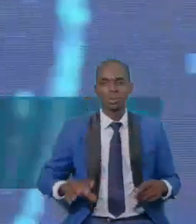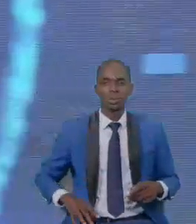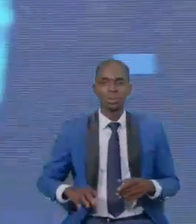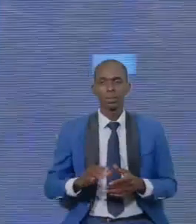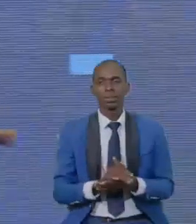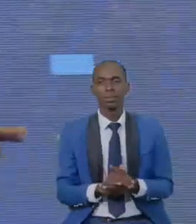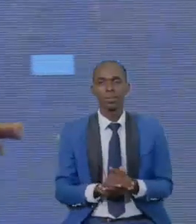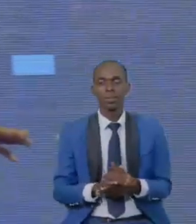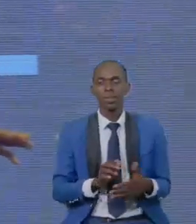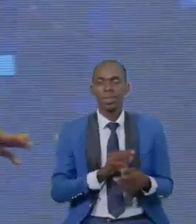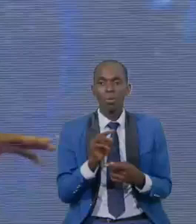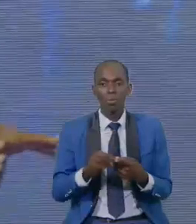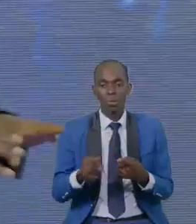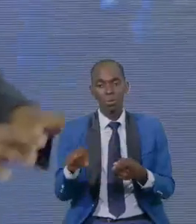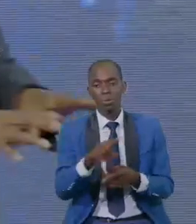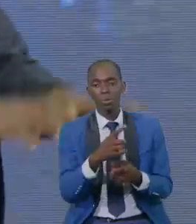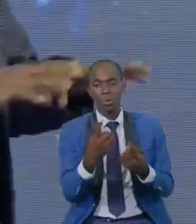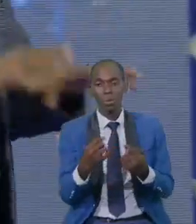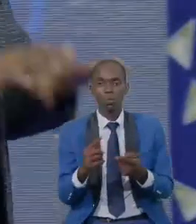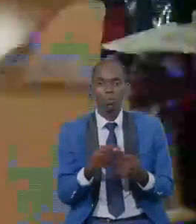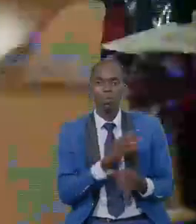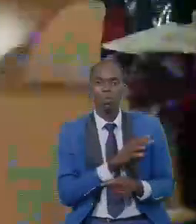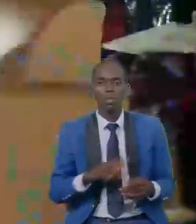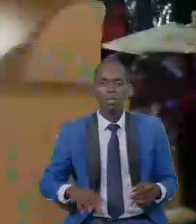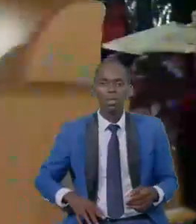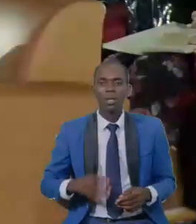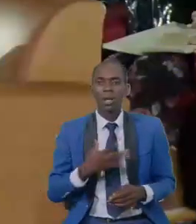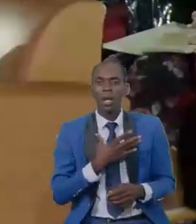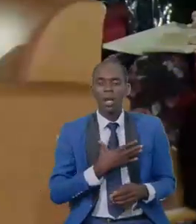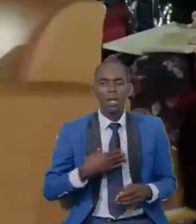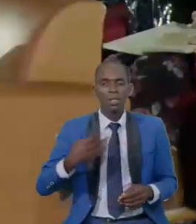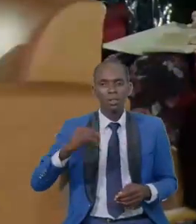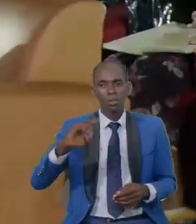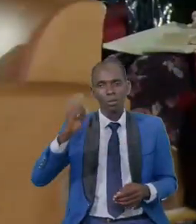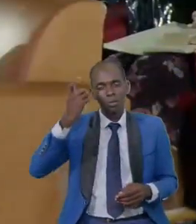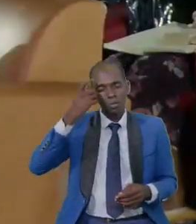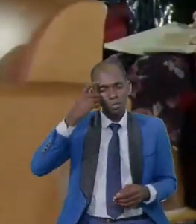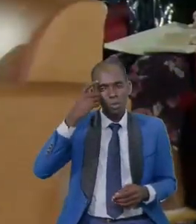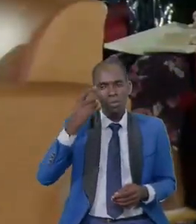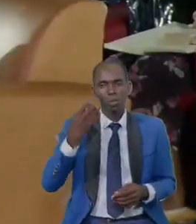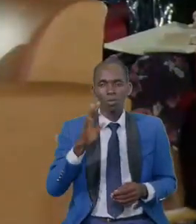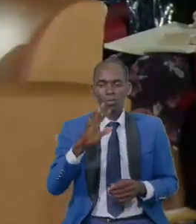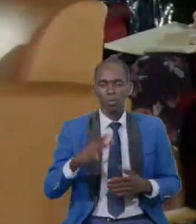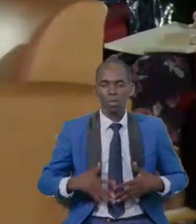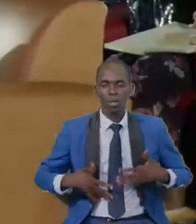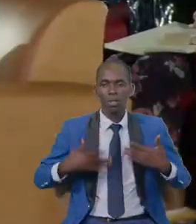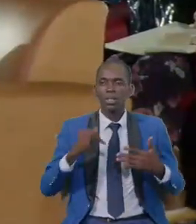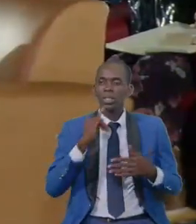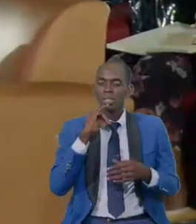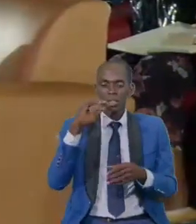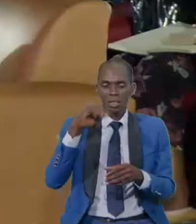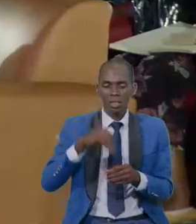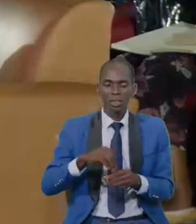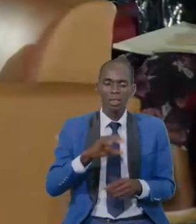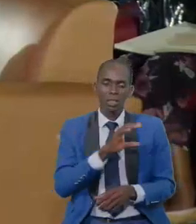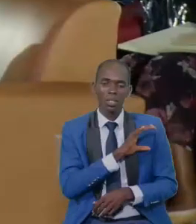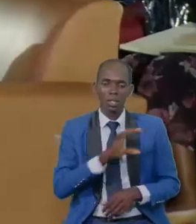When you come to Christ, and the government of your life is in Christ's hand,